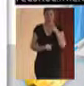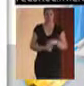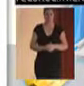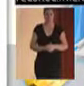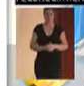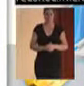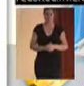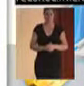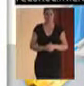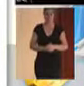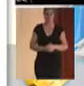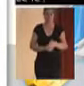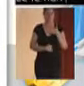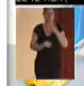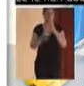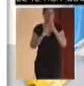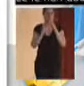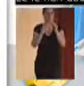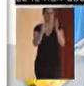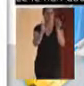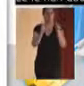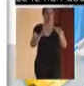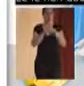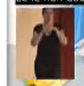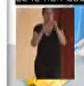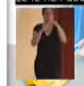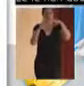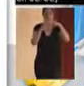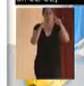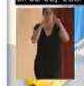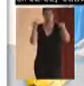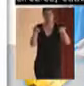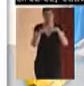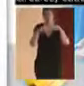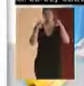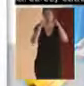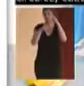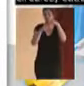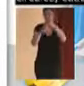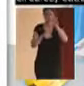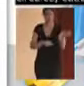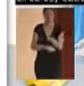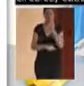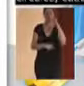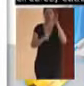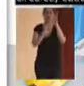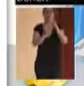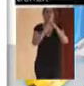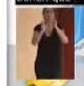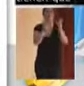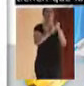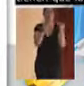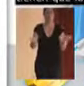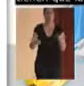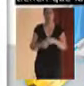look into pattern recognition. And what we've done is we've given them very basic shapes like circles, squares, triangles, and crosses, and they also have to